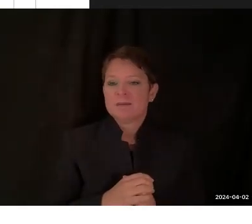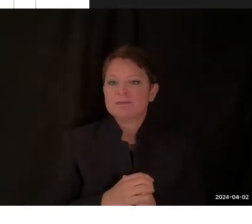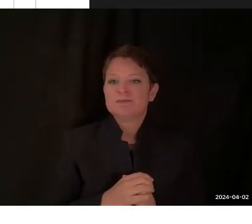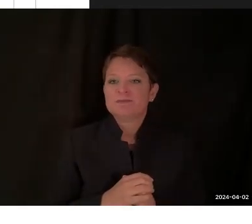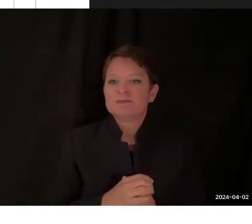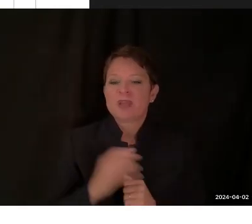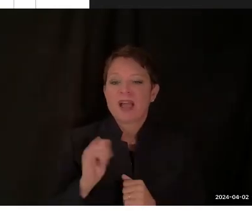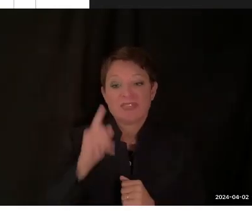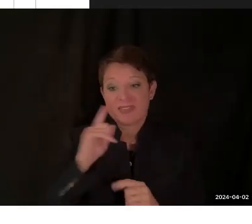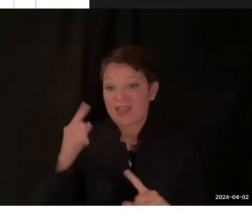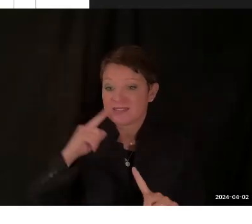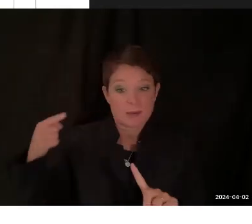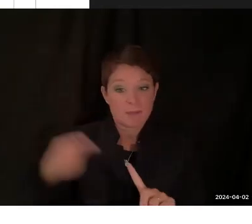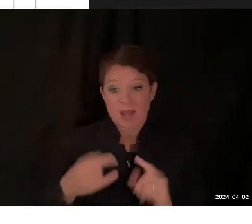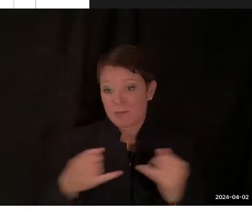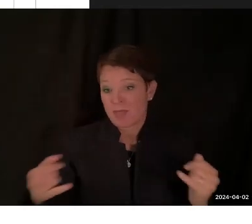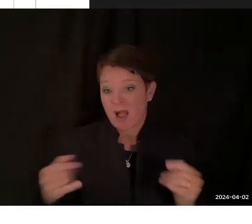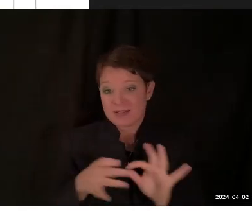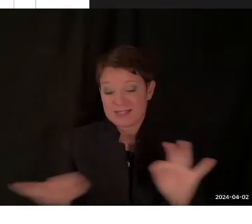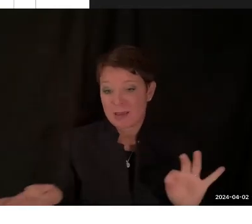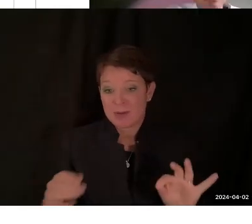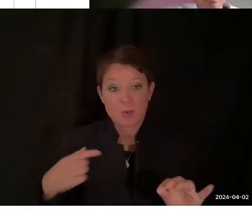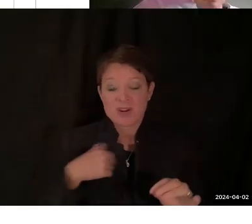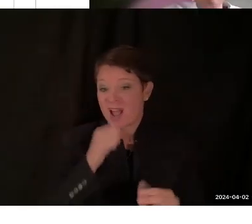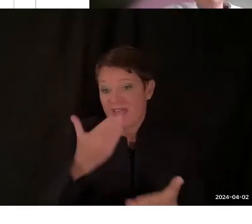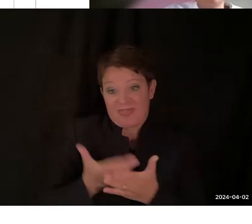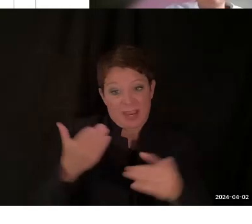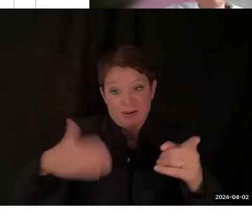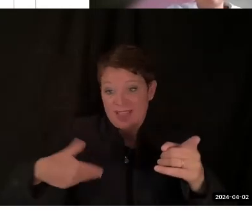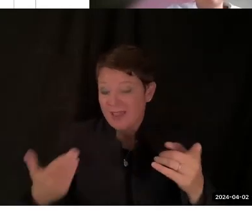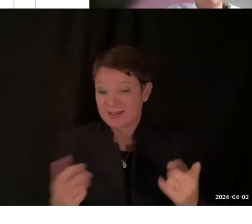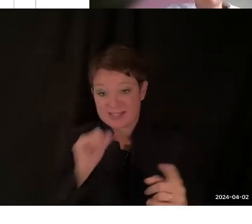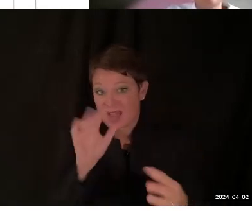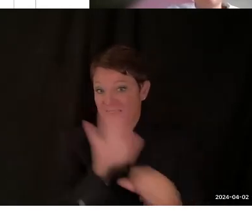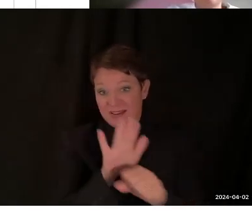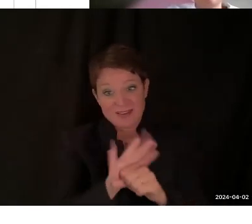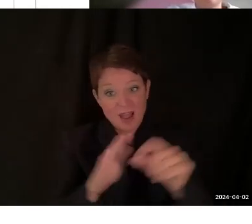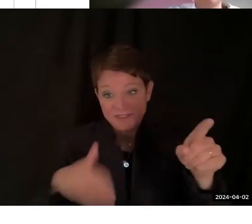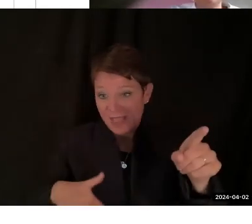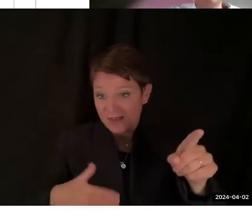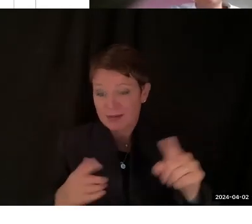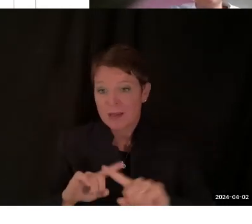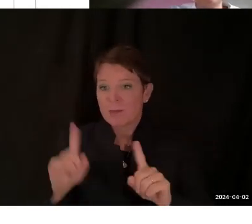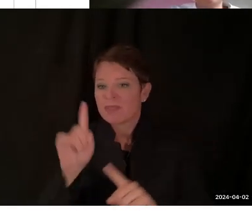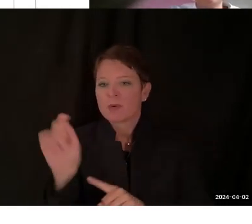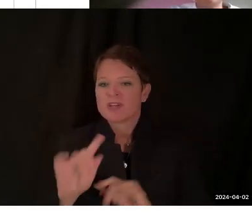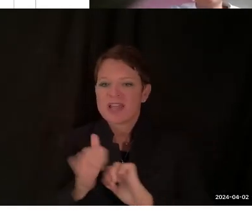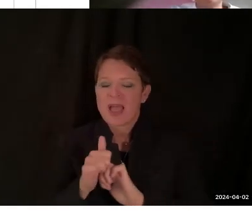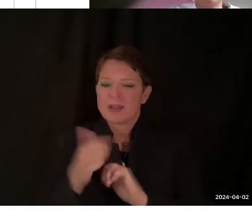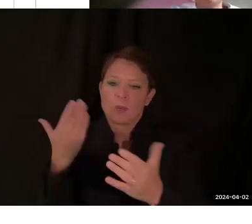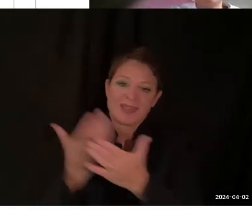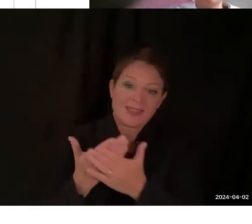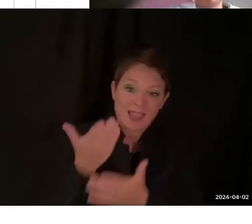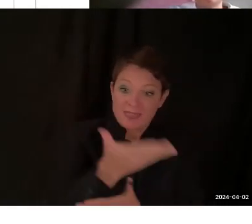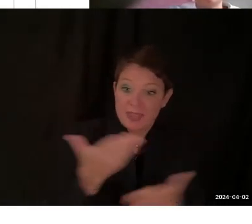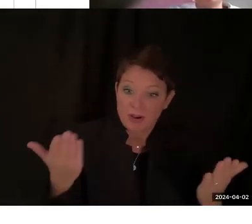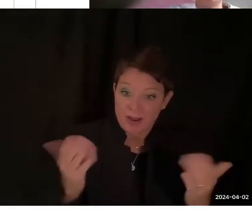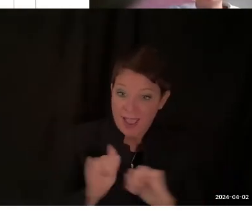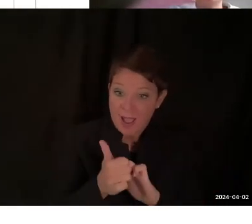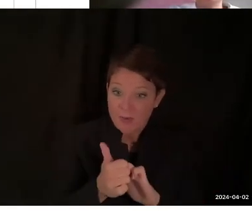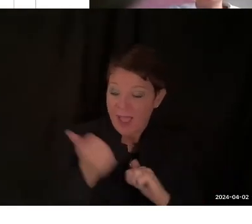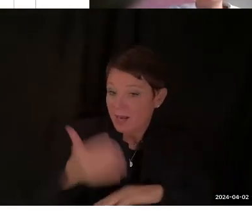the bottom line statement, is that we're just not there yet, right? And then the question is, how do we get there, right?